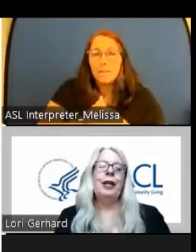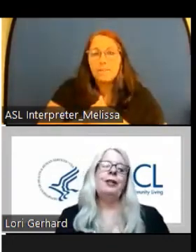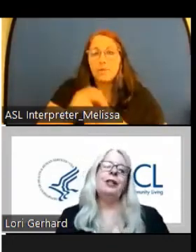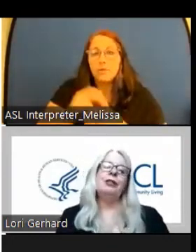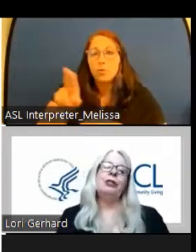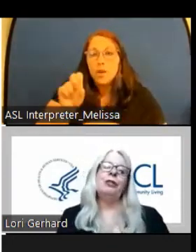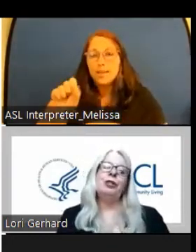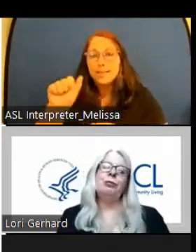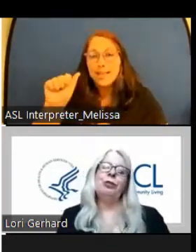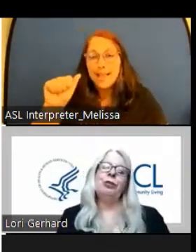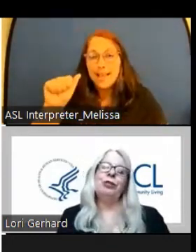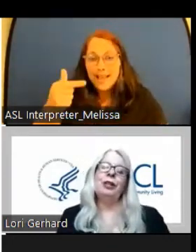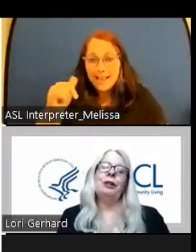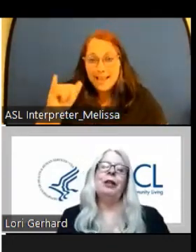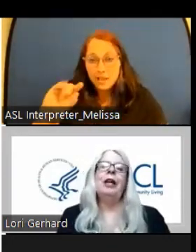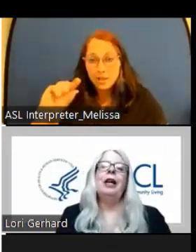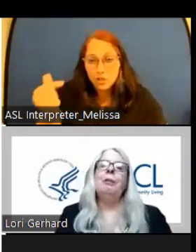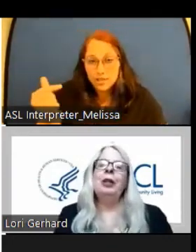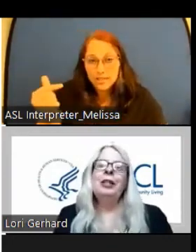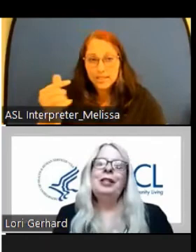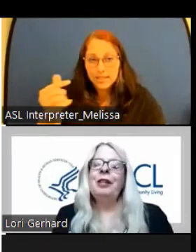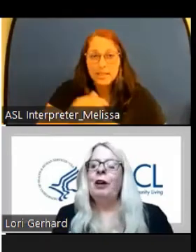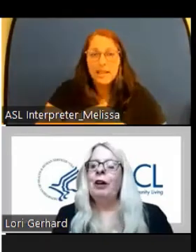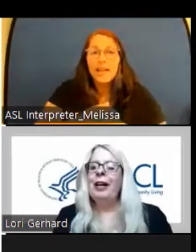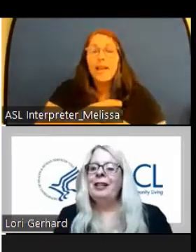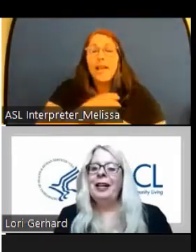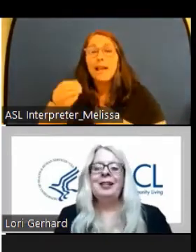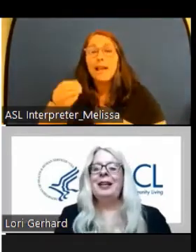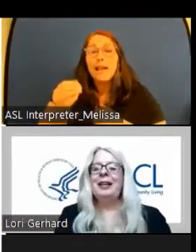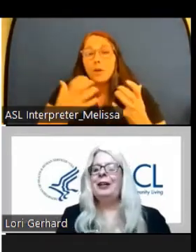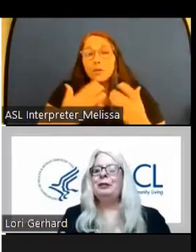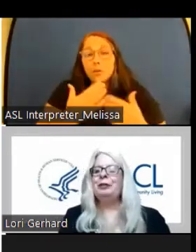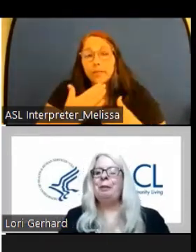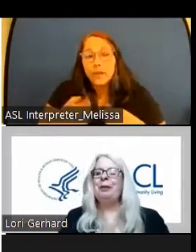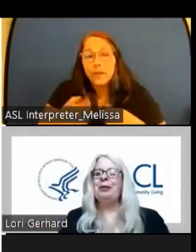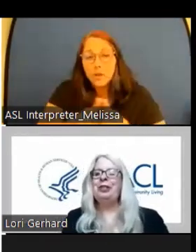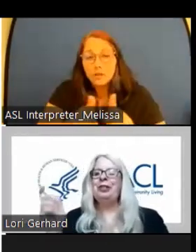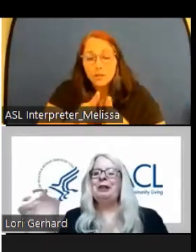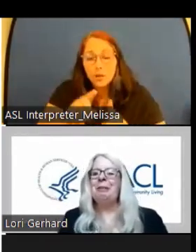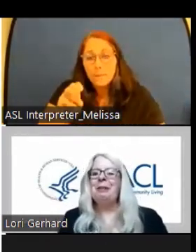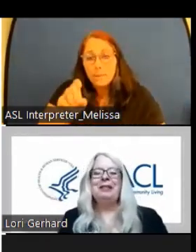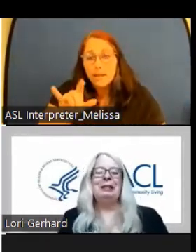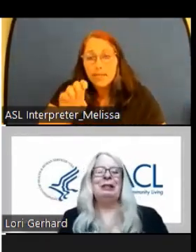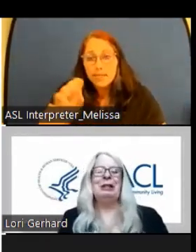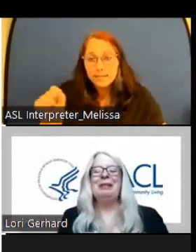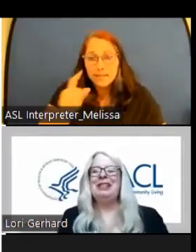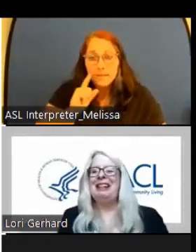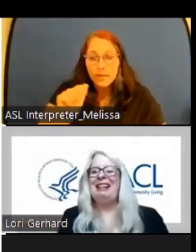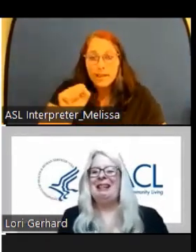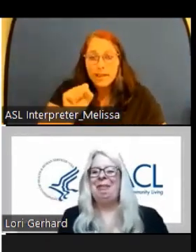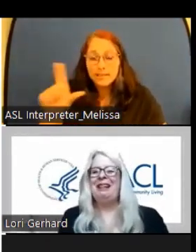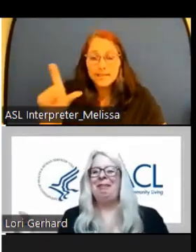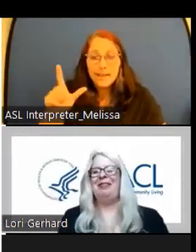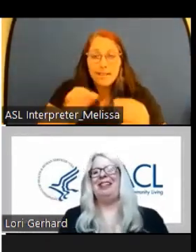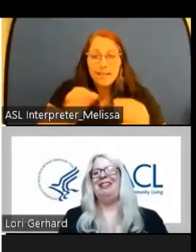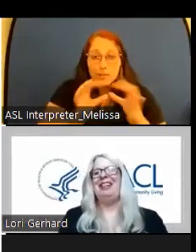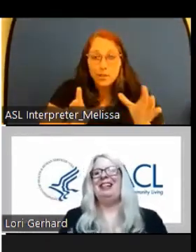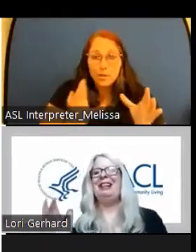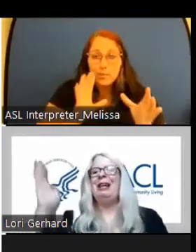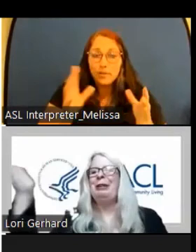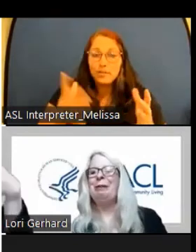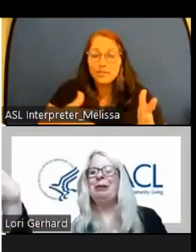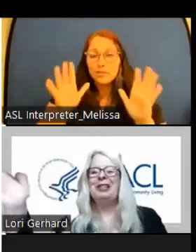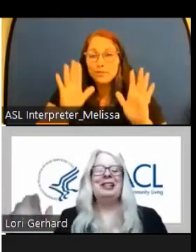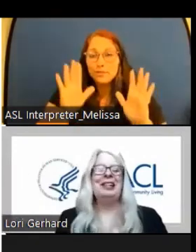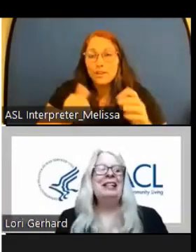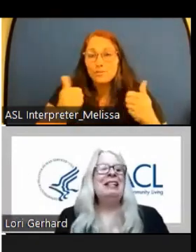contractors for the Housing and Services Resource Center. Melissa, our ASL interpreter, she's done an amazing job today keeping up with everything.